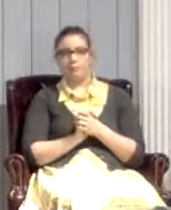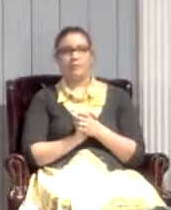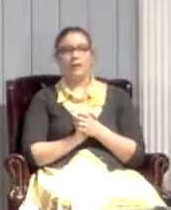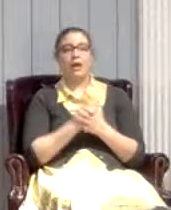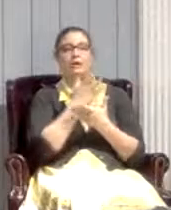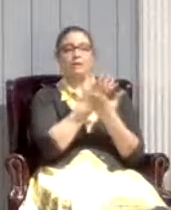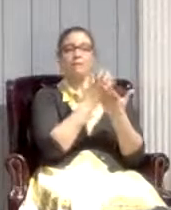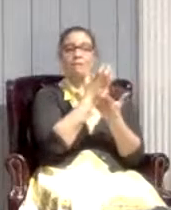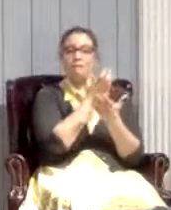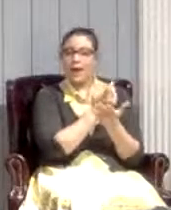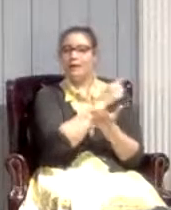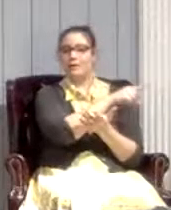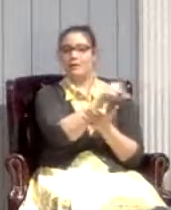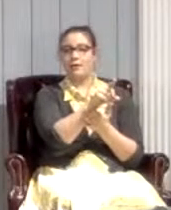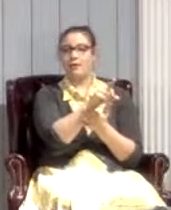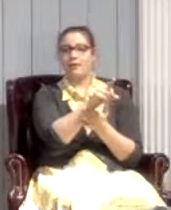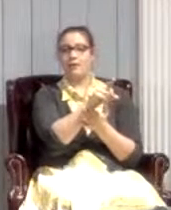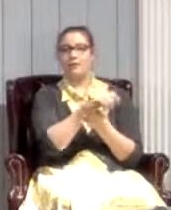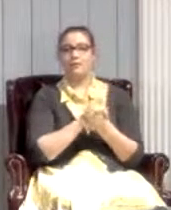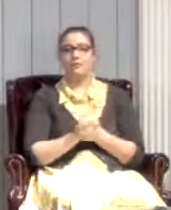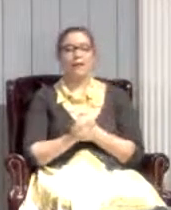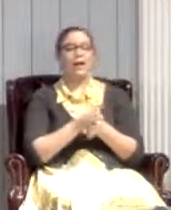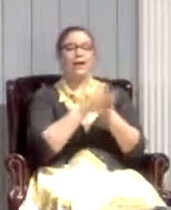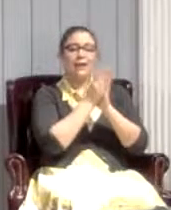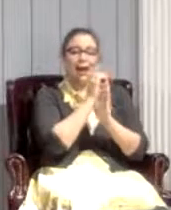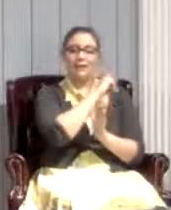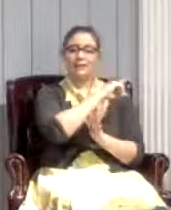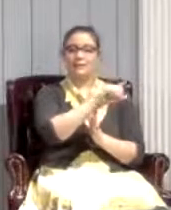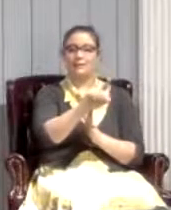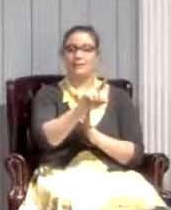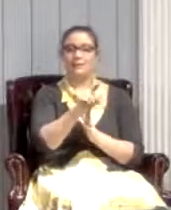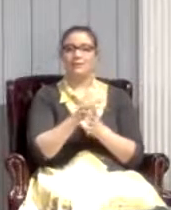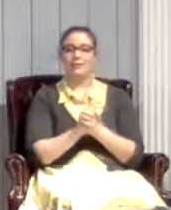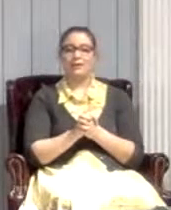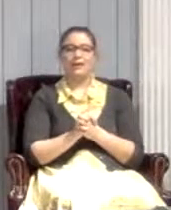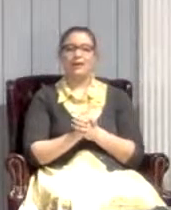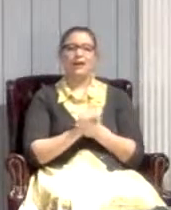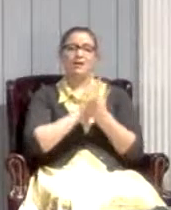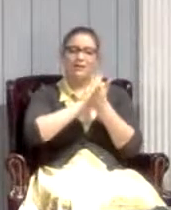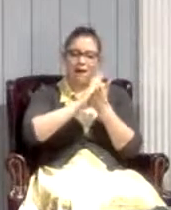beg them, if you will, to appeal to them and ask them in kindness and